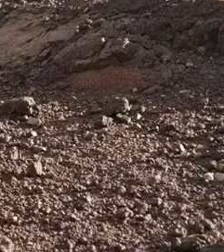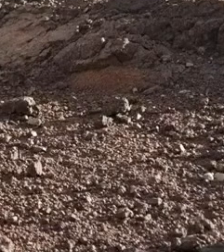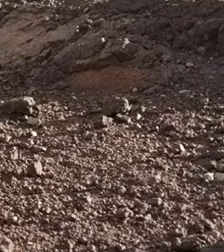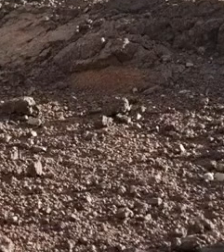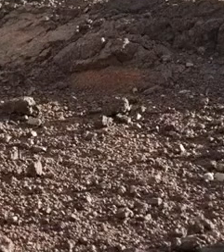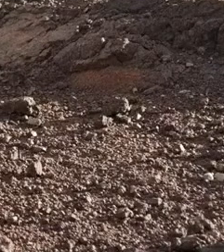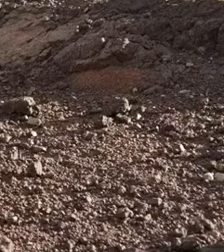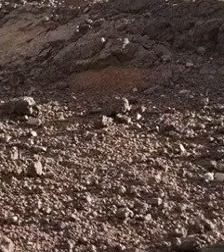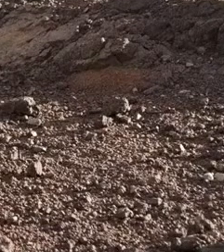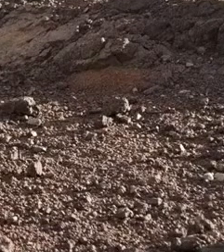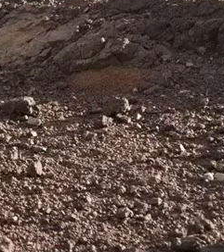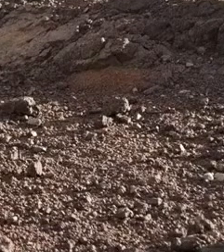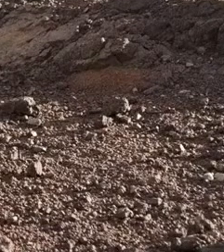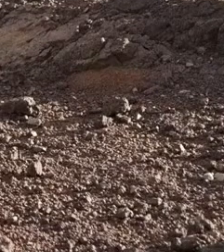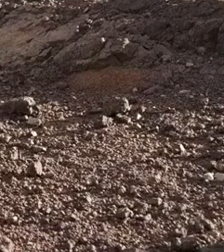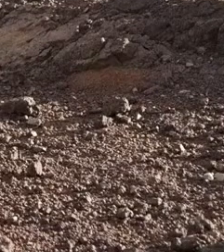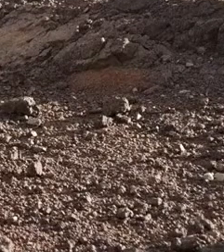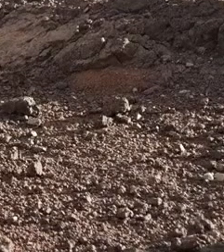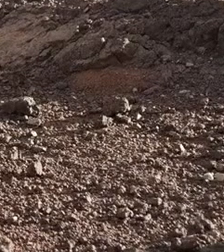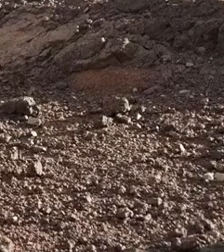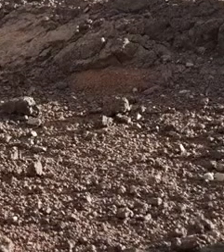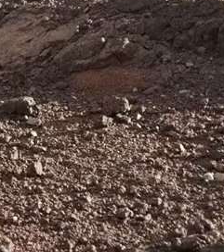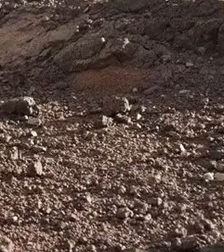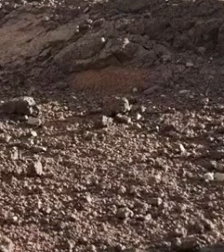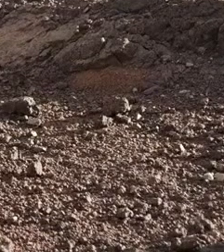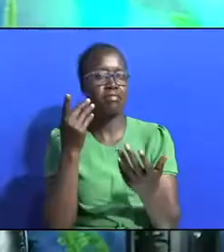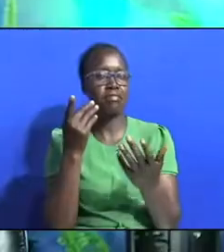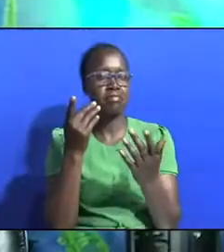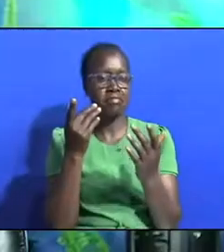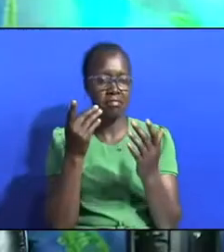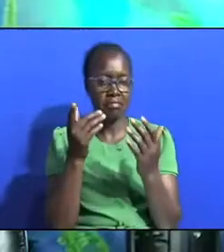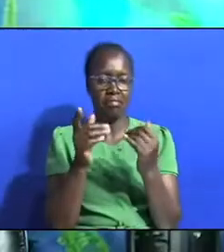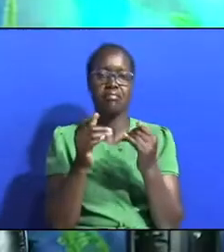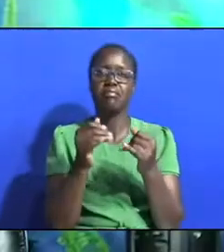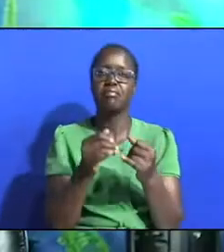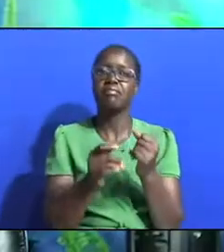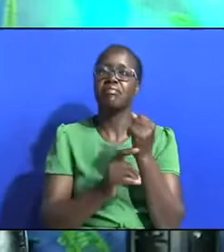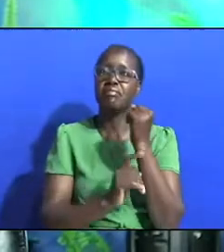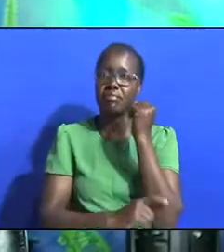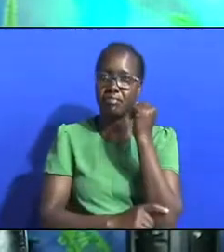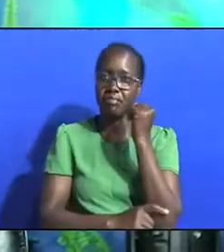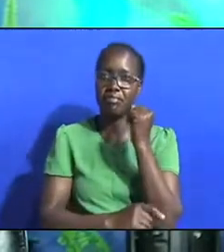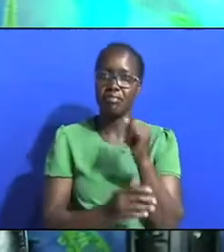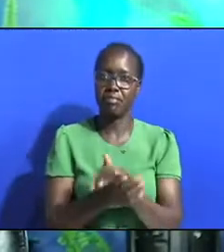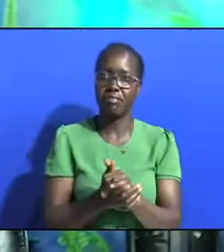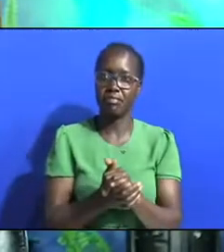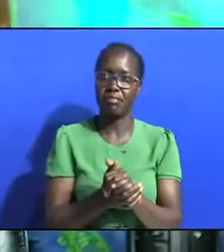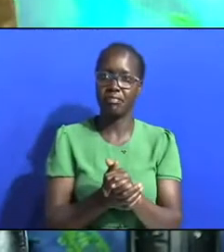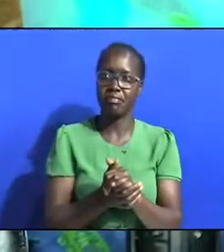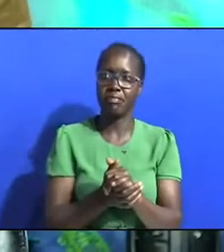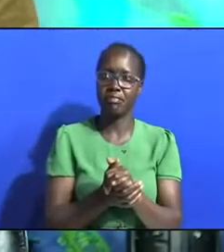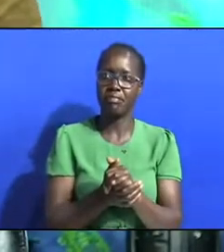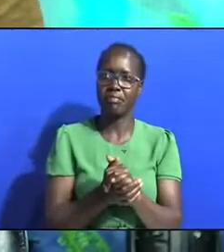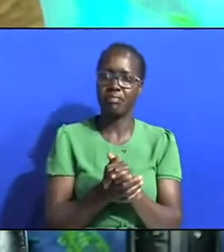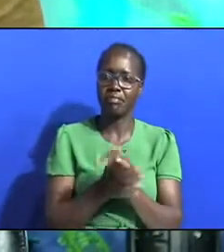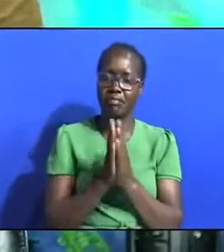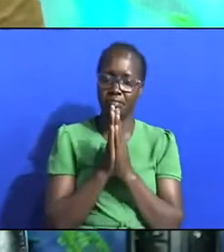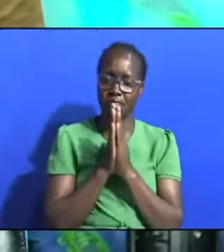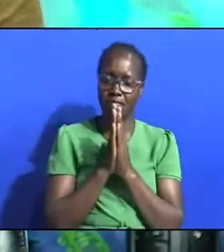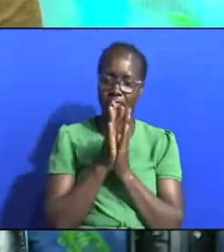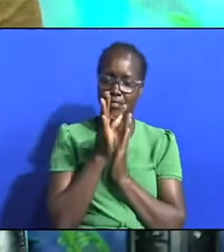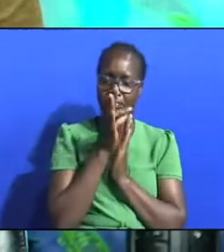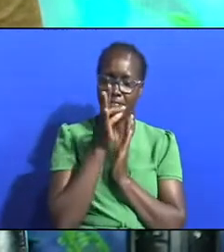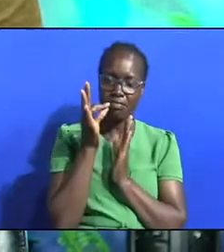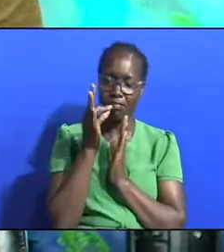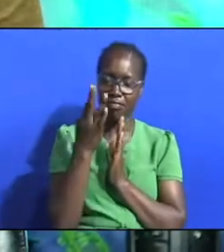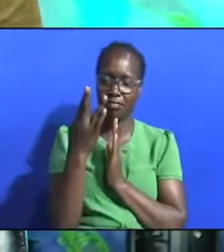him into the desert to be tested. And he prayed and fasted for